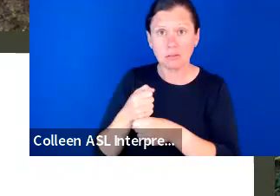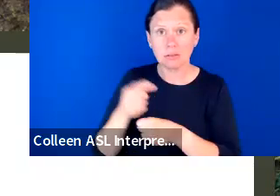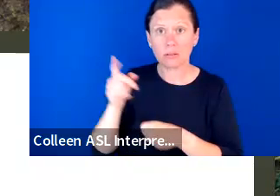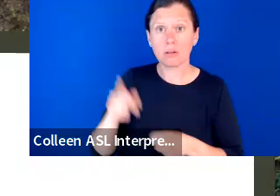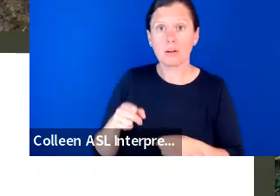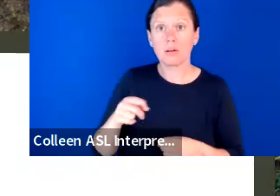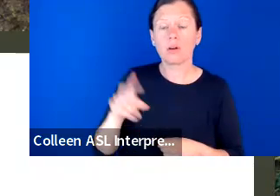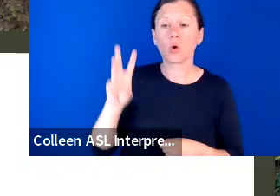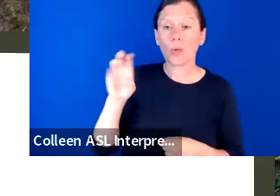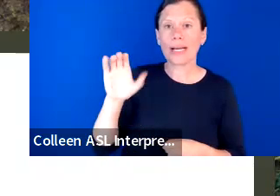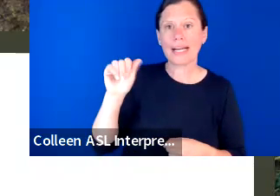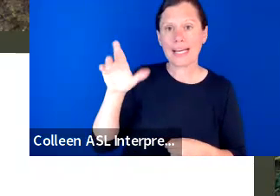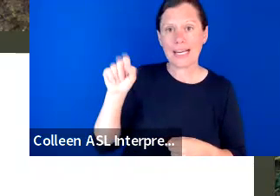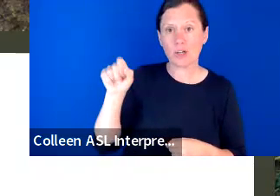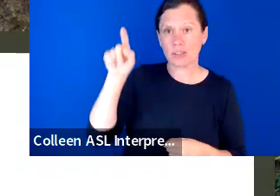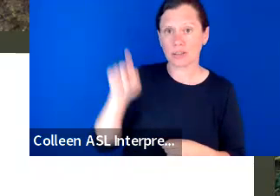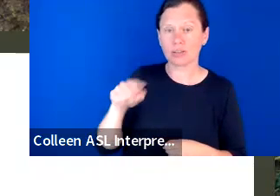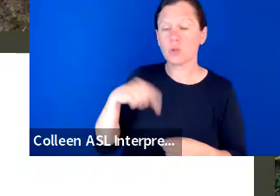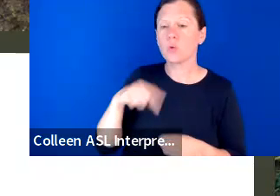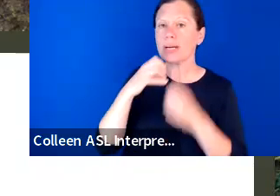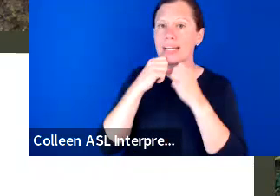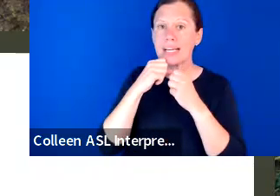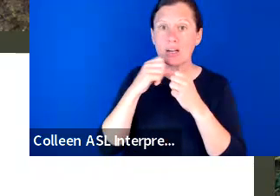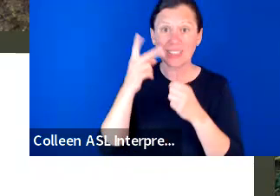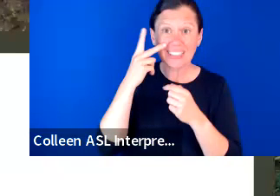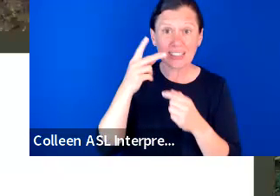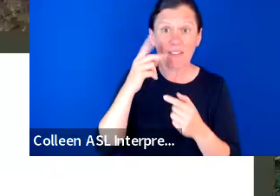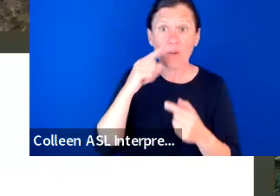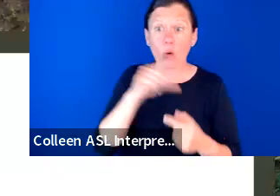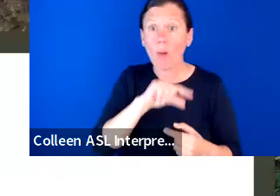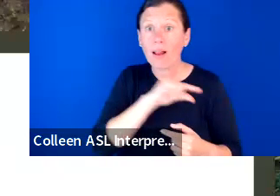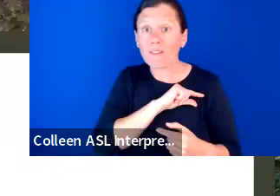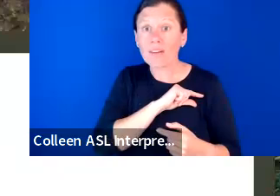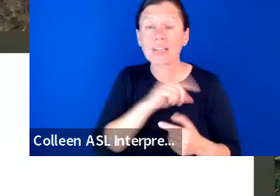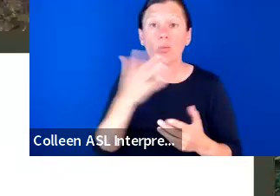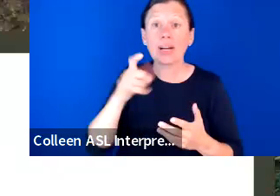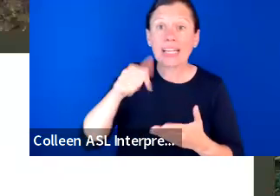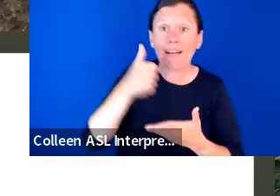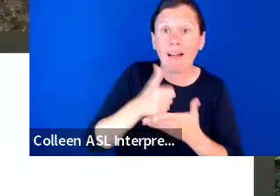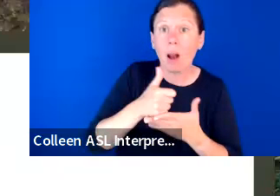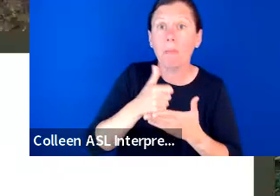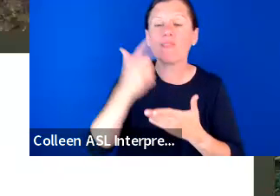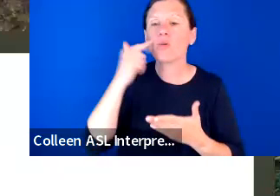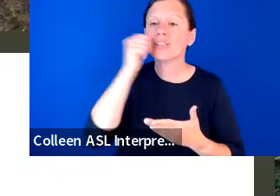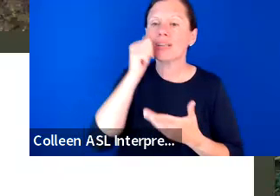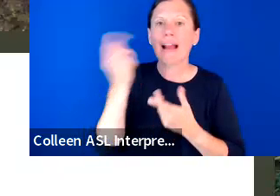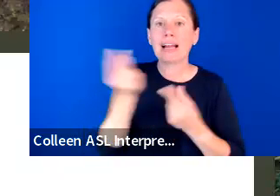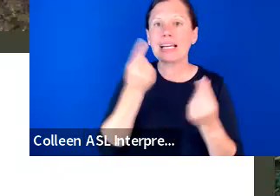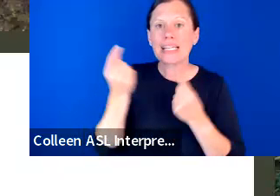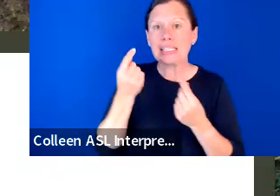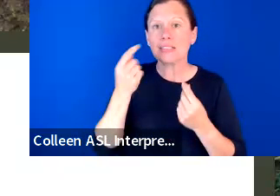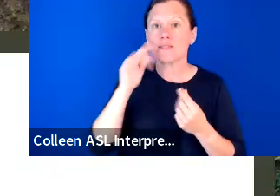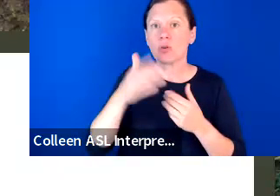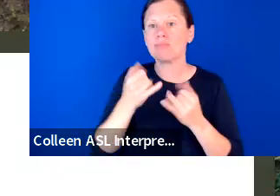you or a loved one qualifies, then you'll be able to get the help that you need with activities of daily living. But it does go beyond that to the